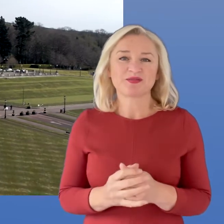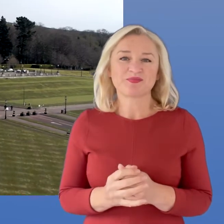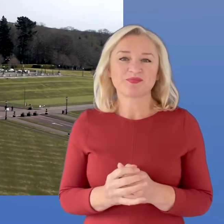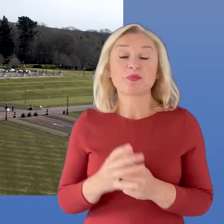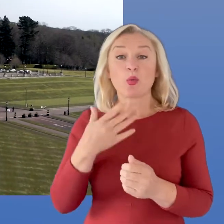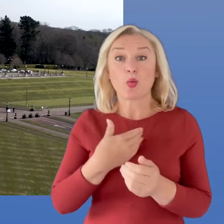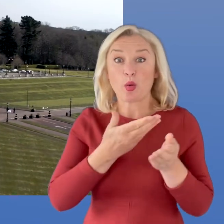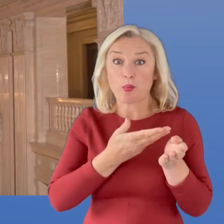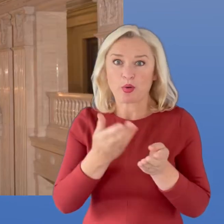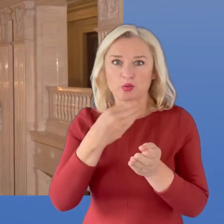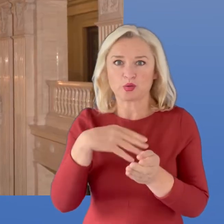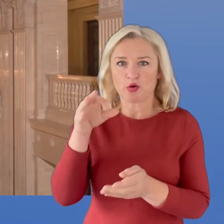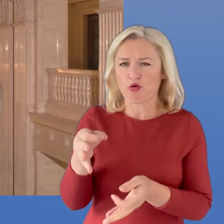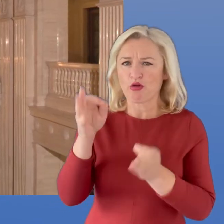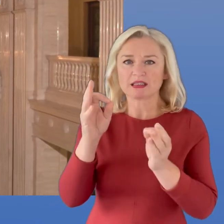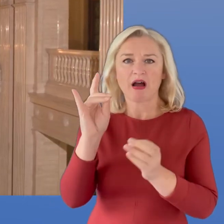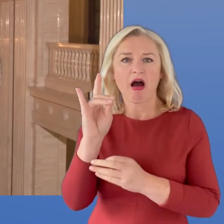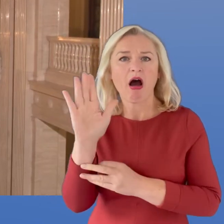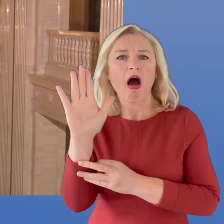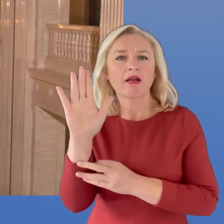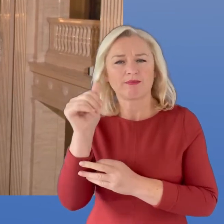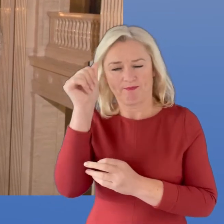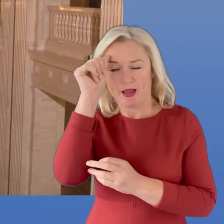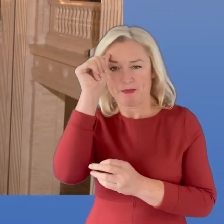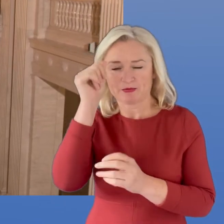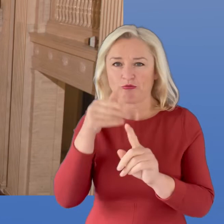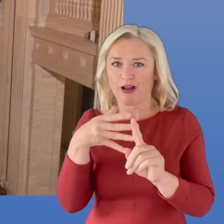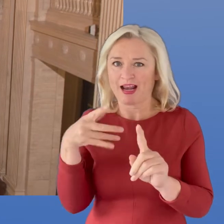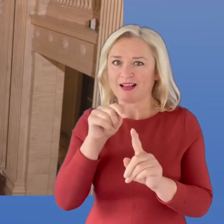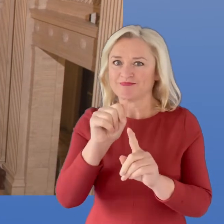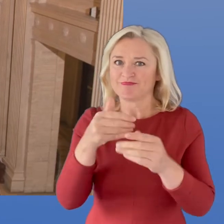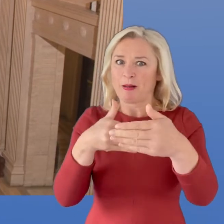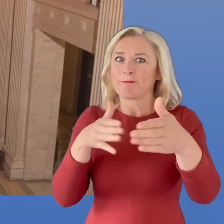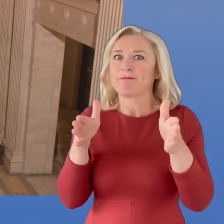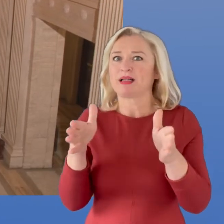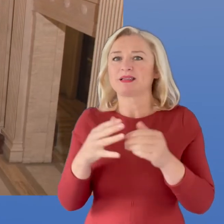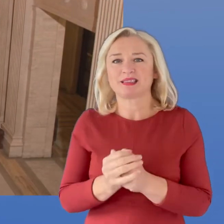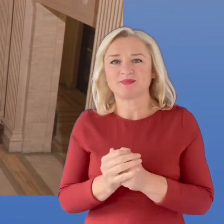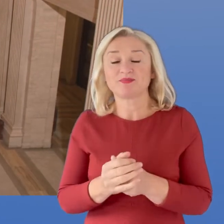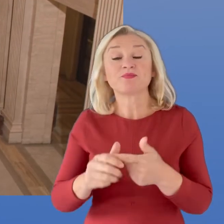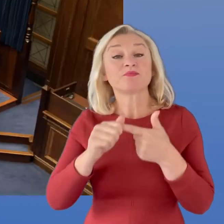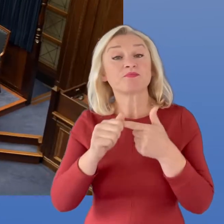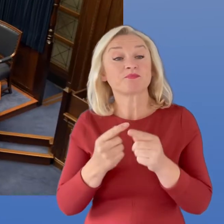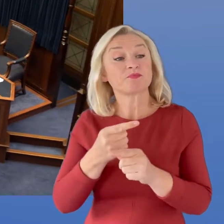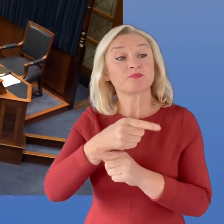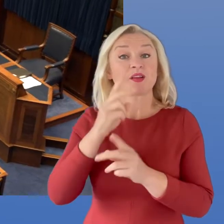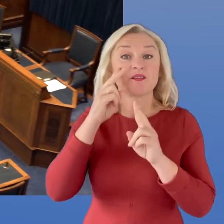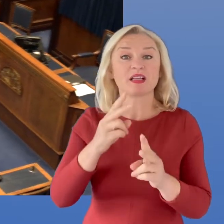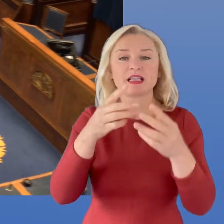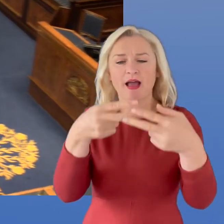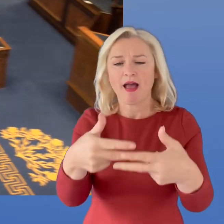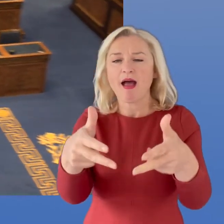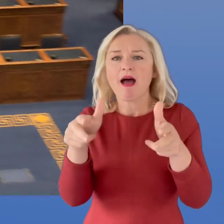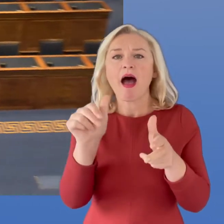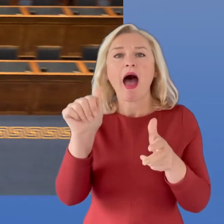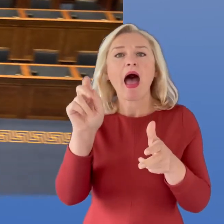We'll take you into the Great Hall, probably one of the most famous and recognisable spaces in the building. We'll also visit the Assembly Chamber,